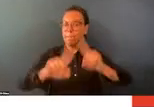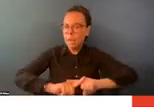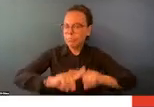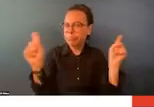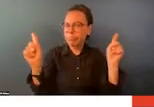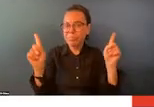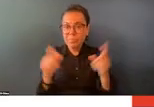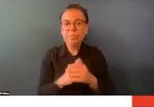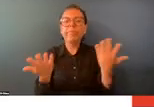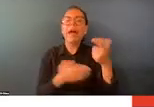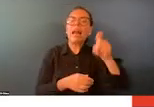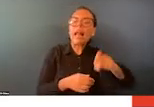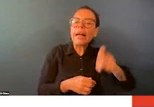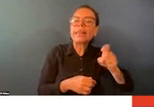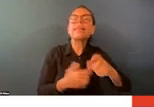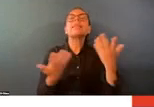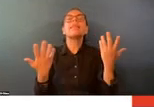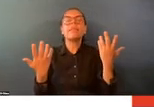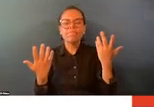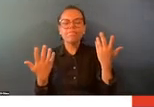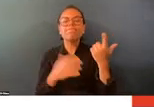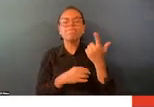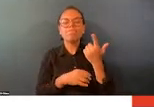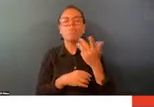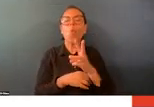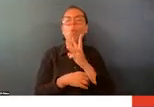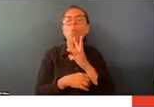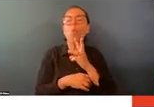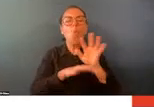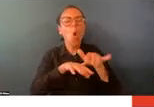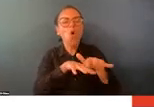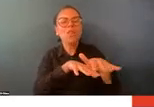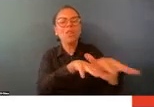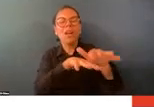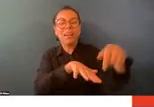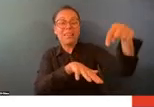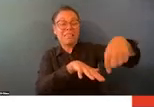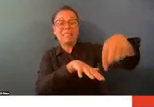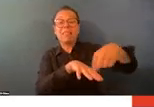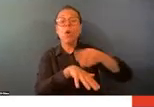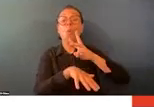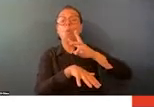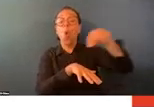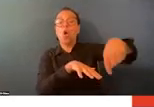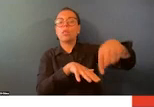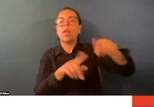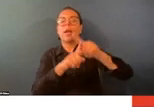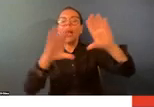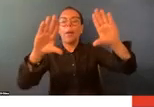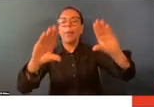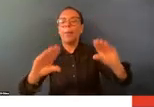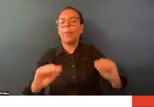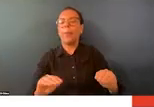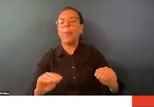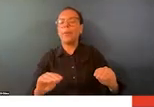depends on agriculture and hydropower, exposure to drought and heat stress, and significant